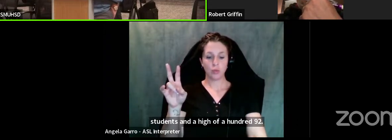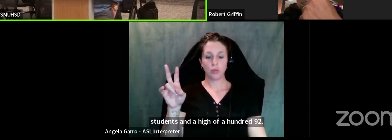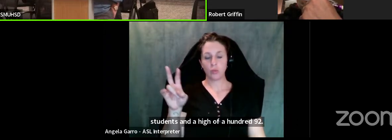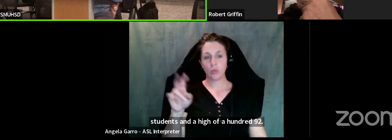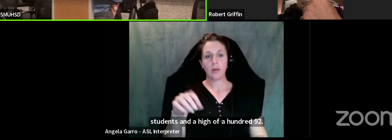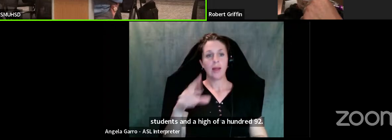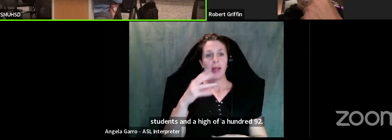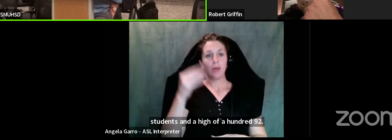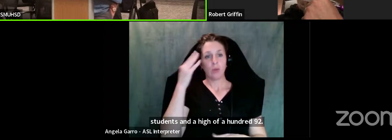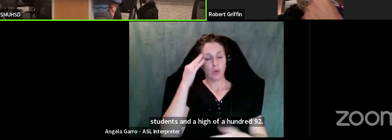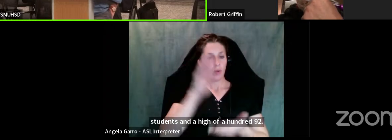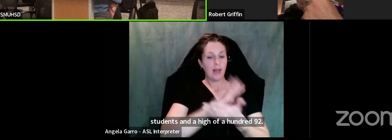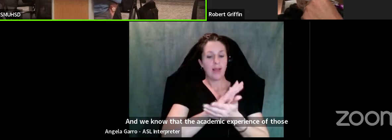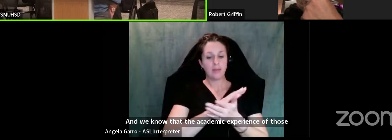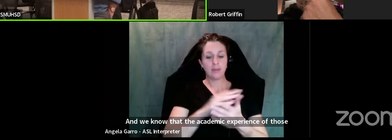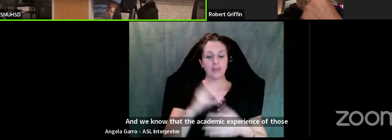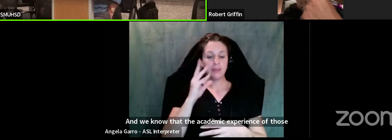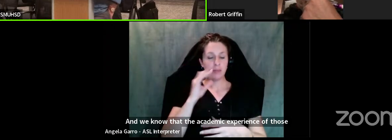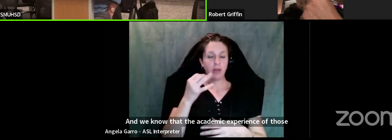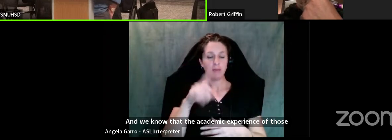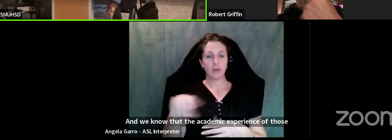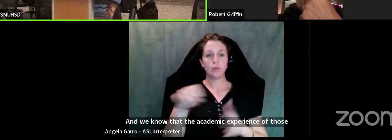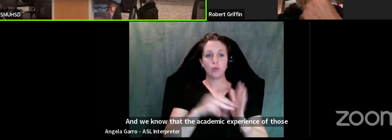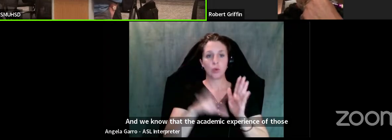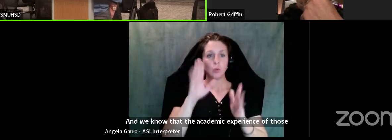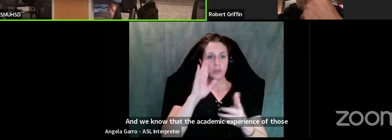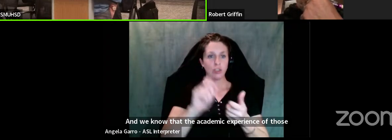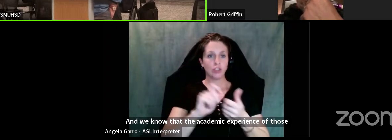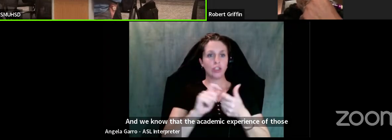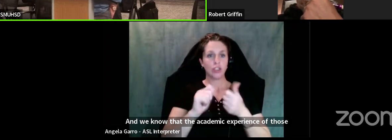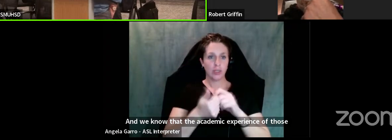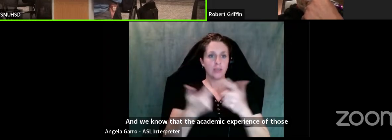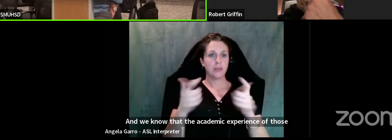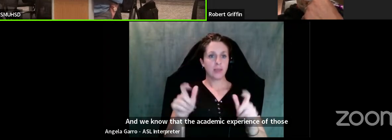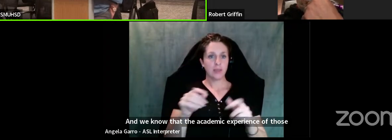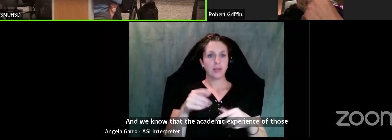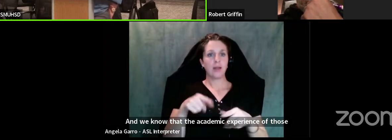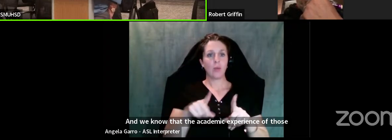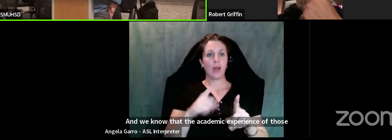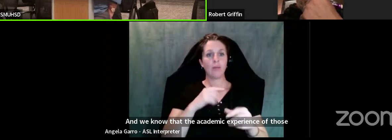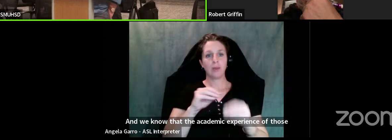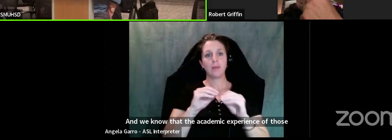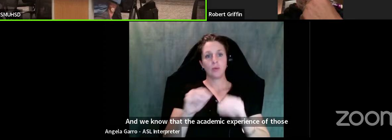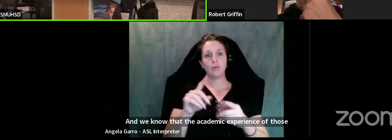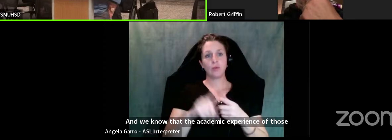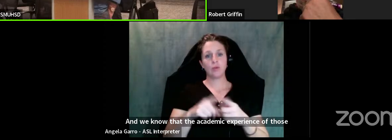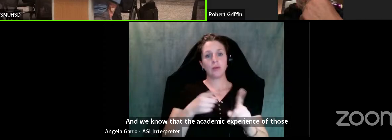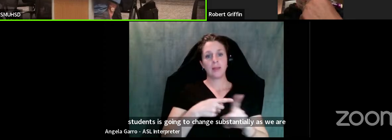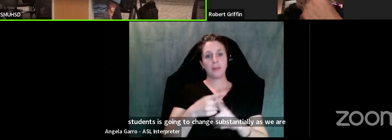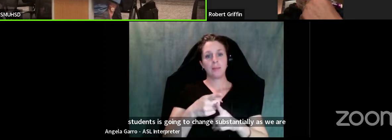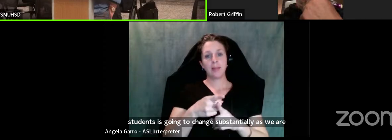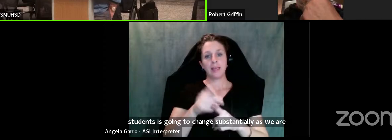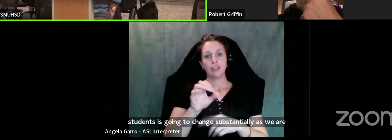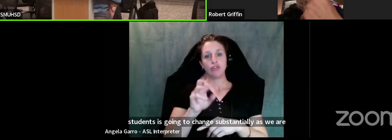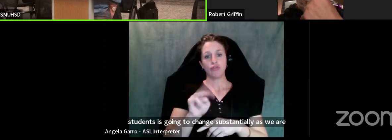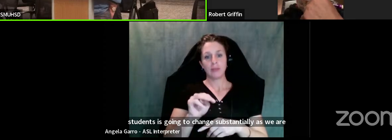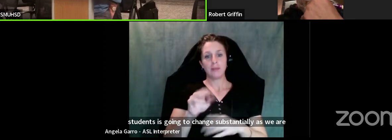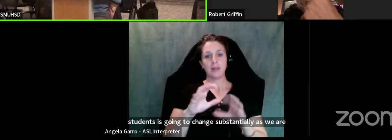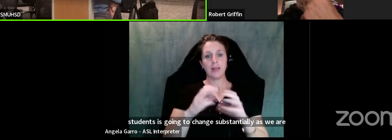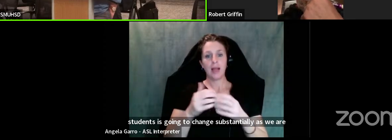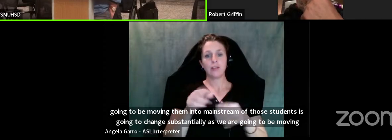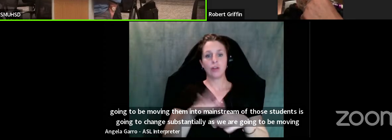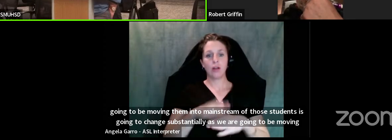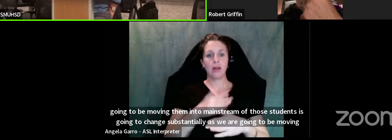academic experience of those students is going to change substantially as we are going to be moving them into mainstream classes on